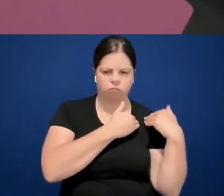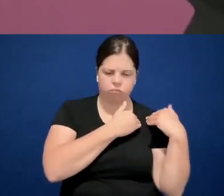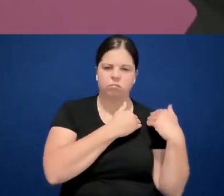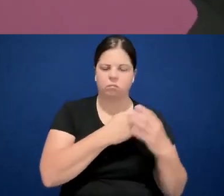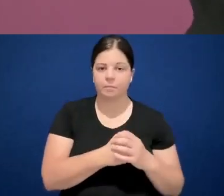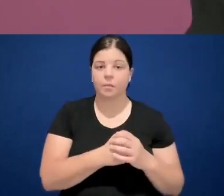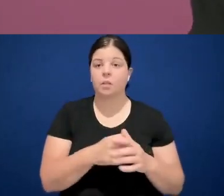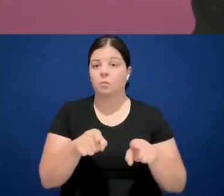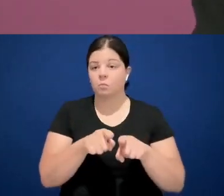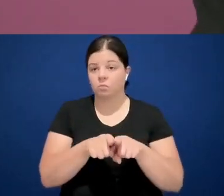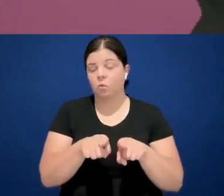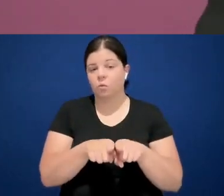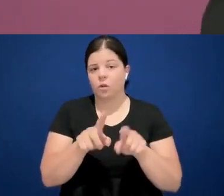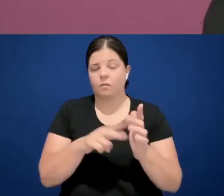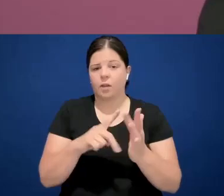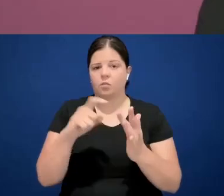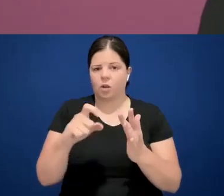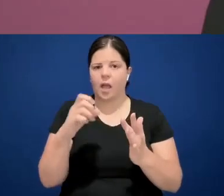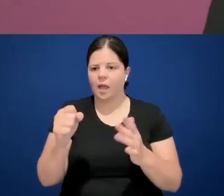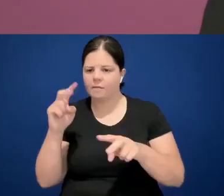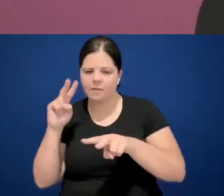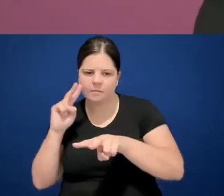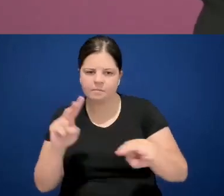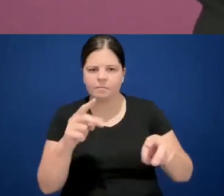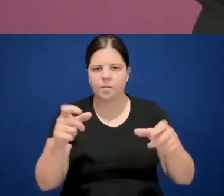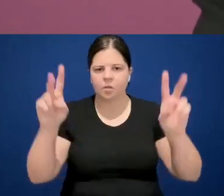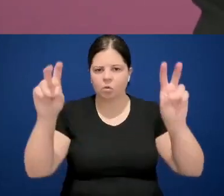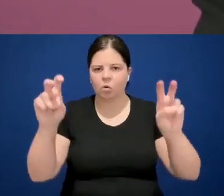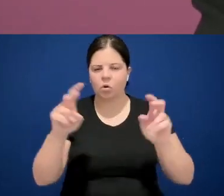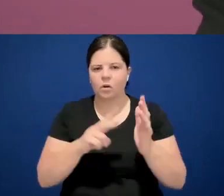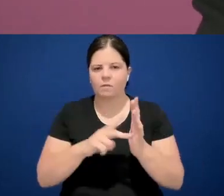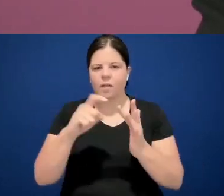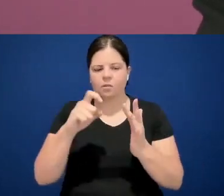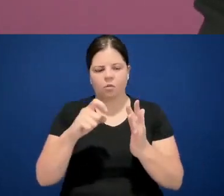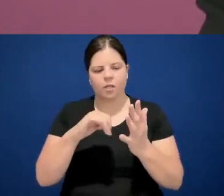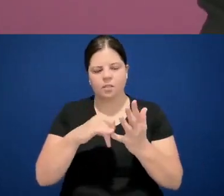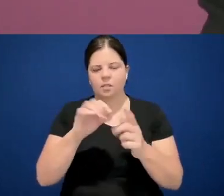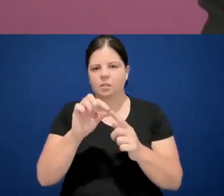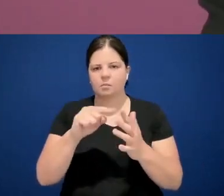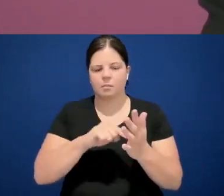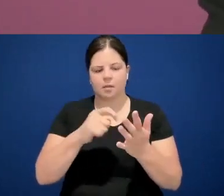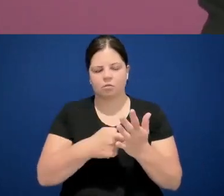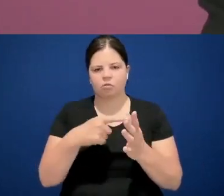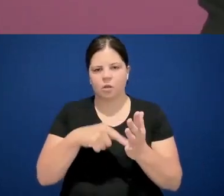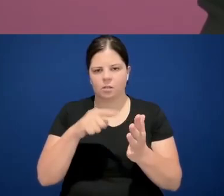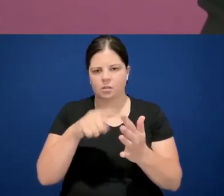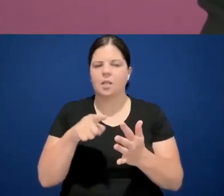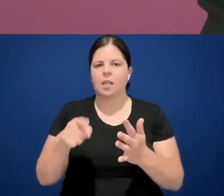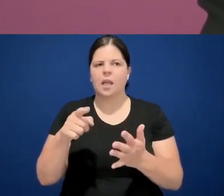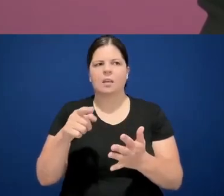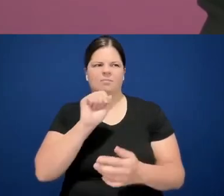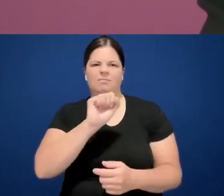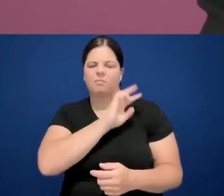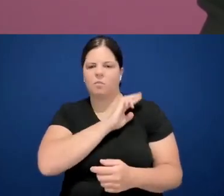in Victoria for the integrity system. And it starts with a body called the Victorian Inspectorate, who have a role in ensuring compliance with the law